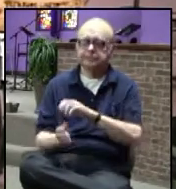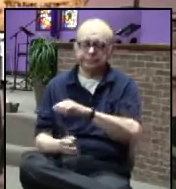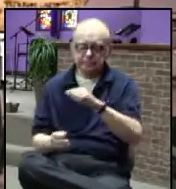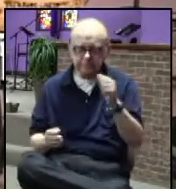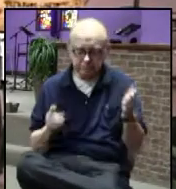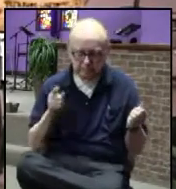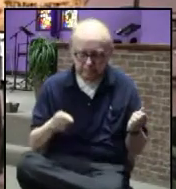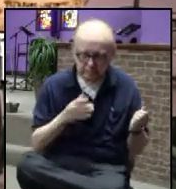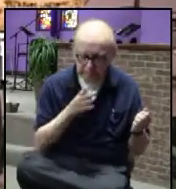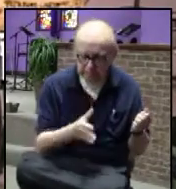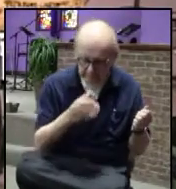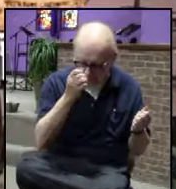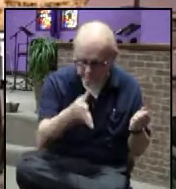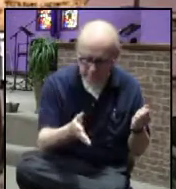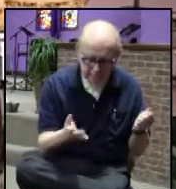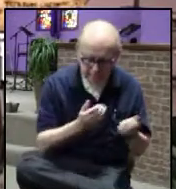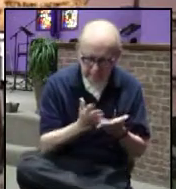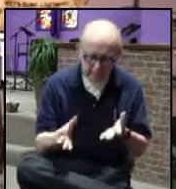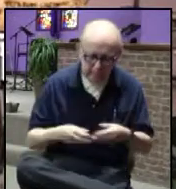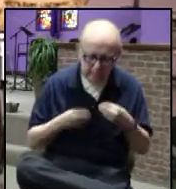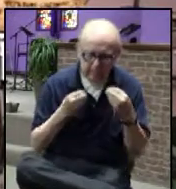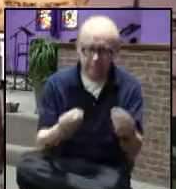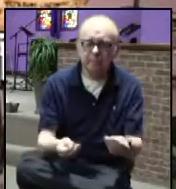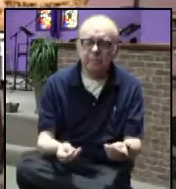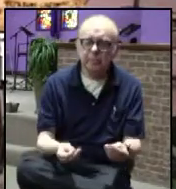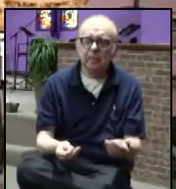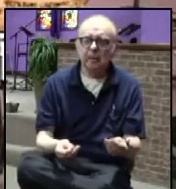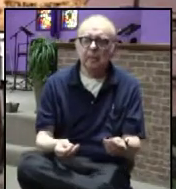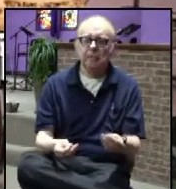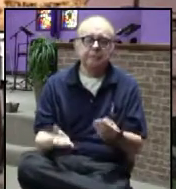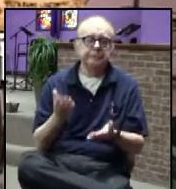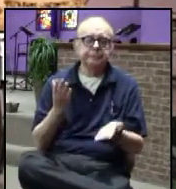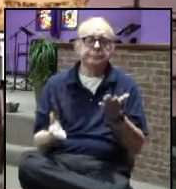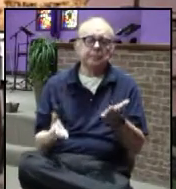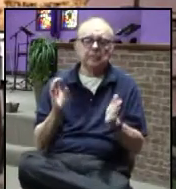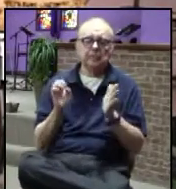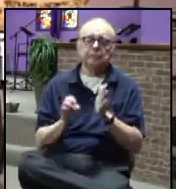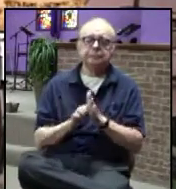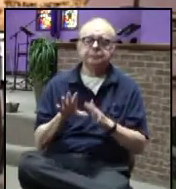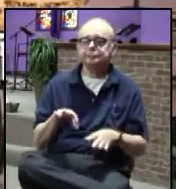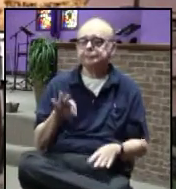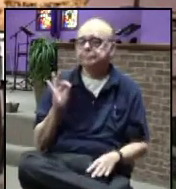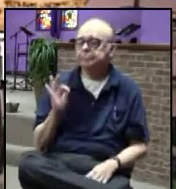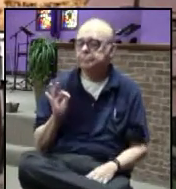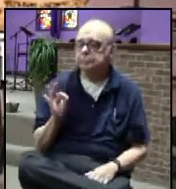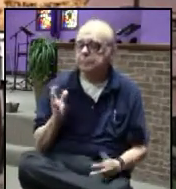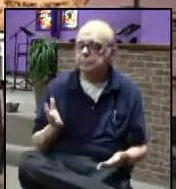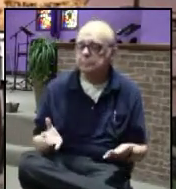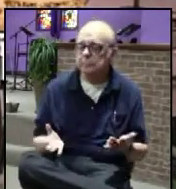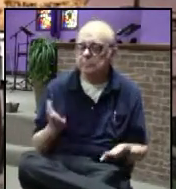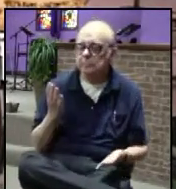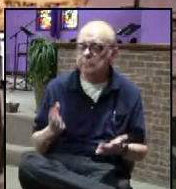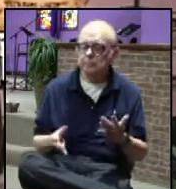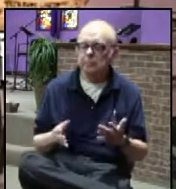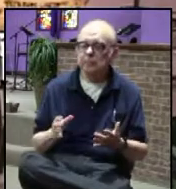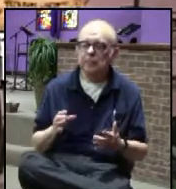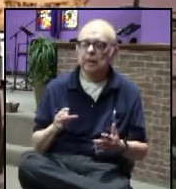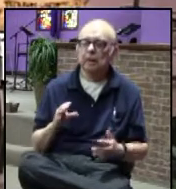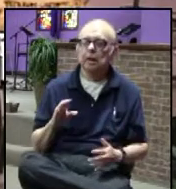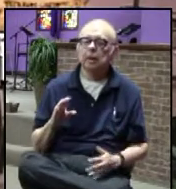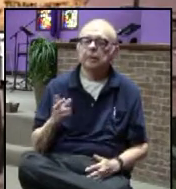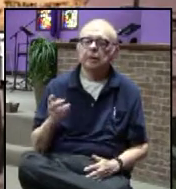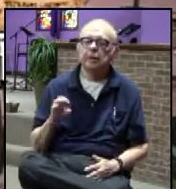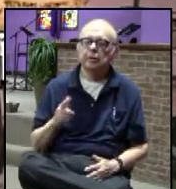that your grandmother or your grandfather or somebody gave you, maybe, for instance, you might find a change